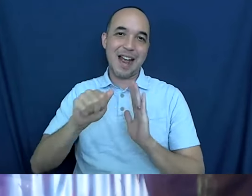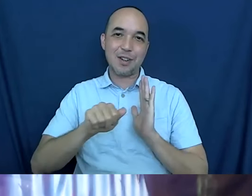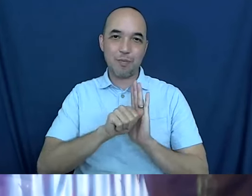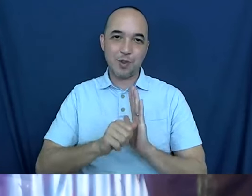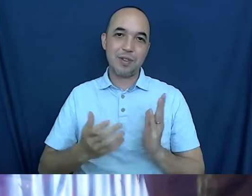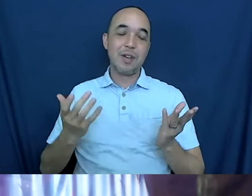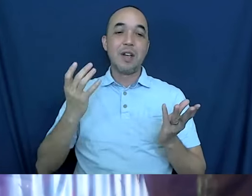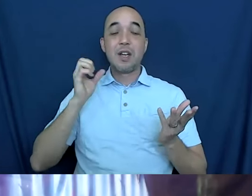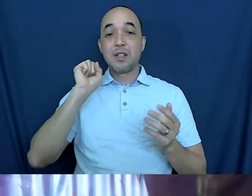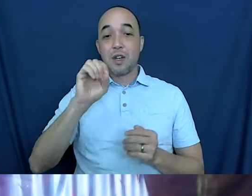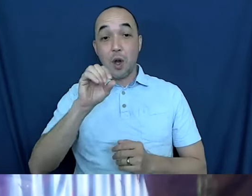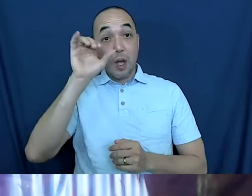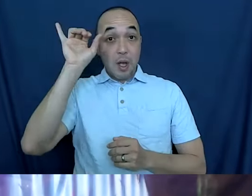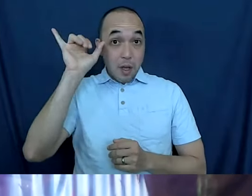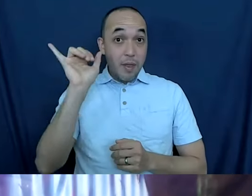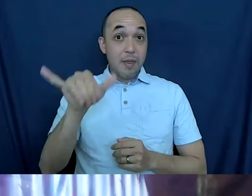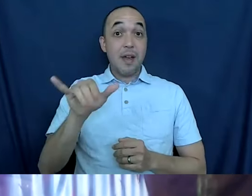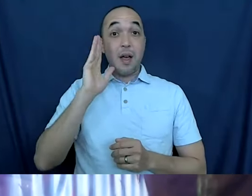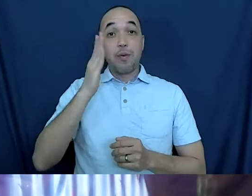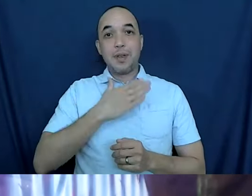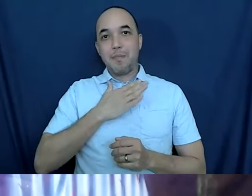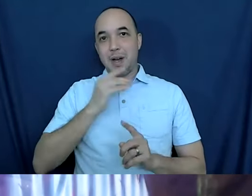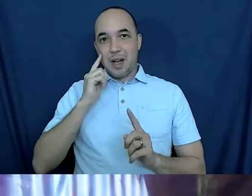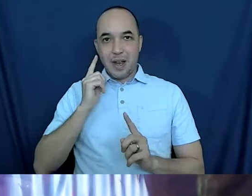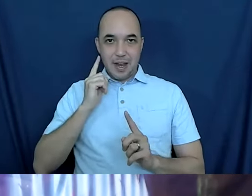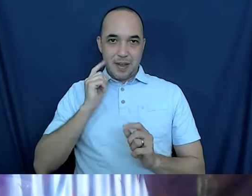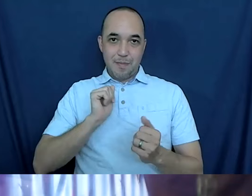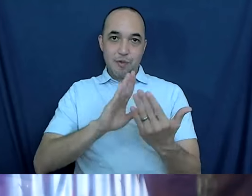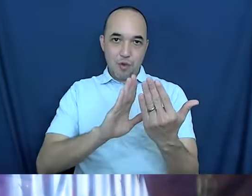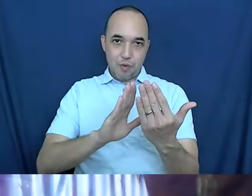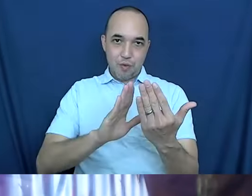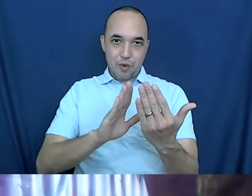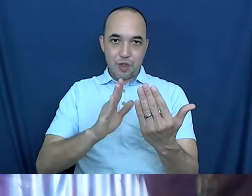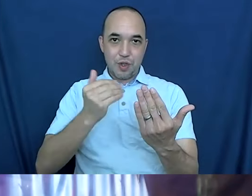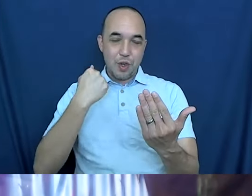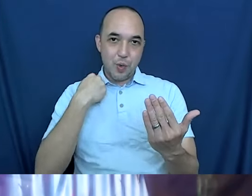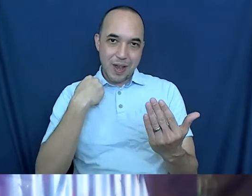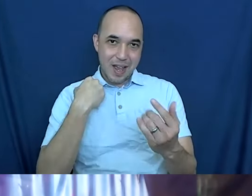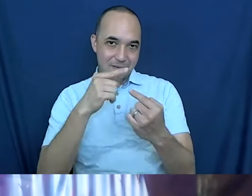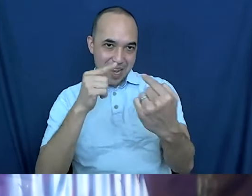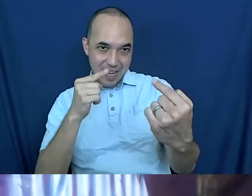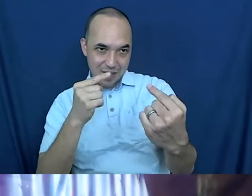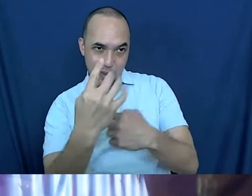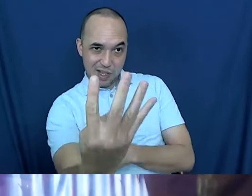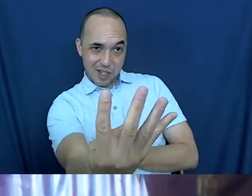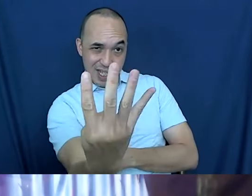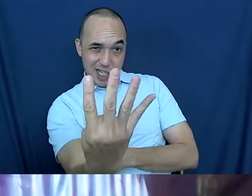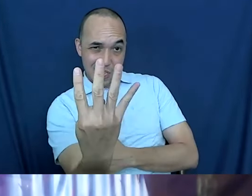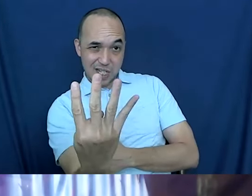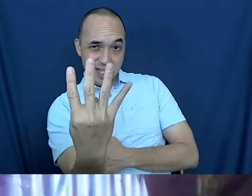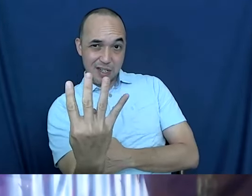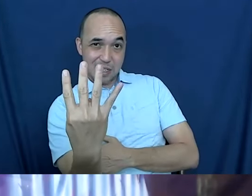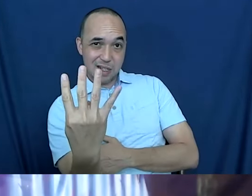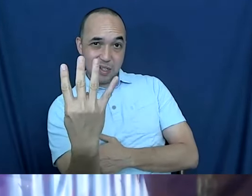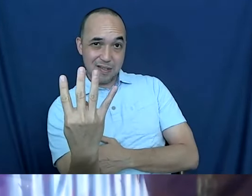that would be how I would go about it. I would try and design something where there are enemies coming in and there is